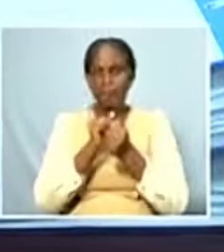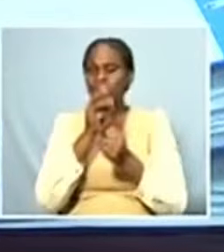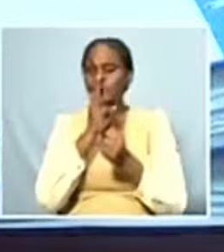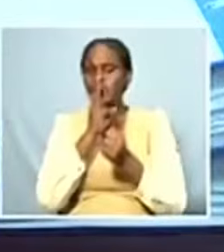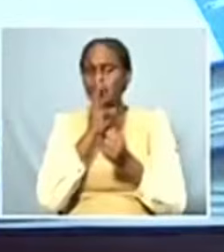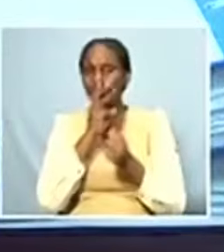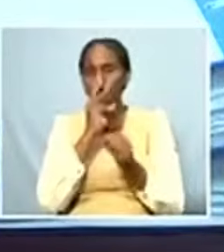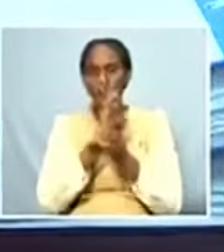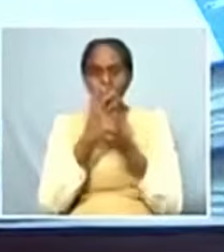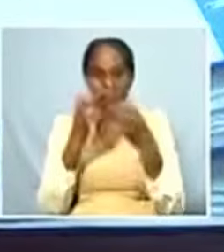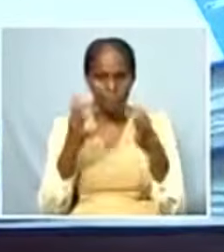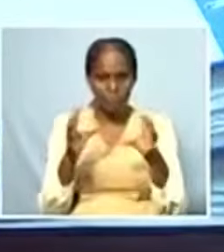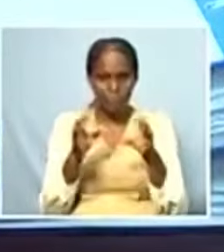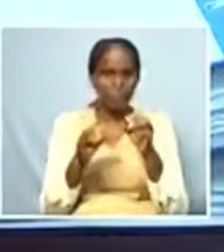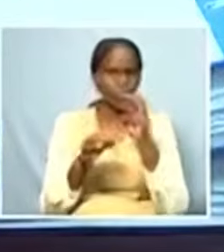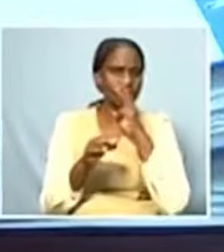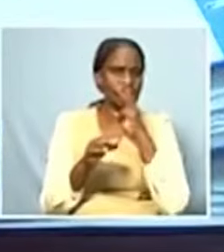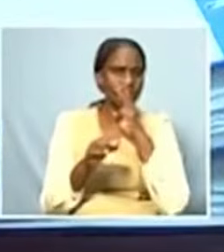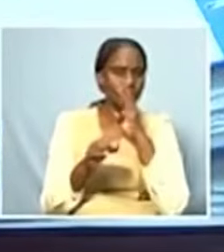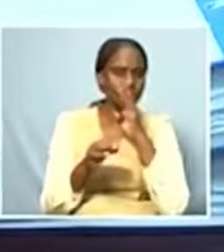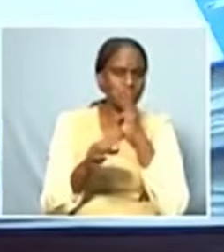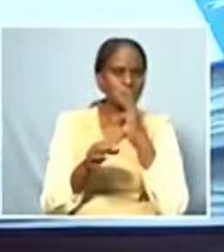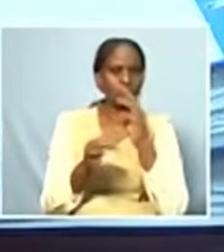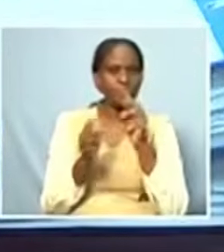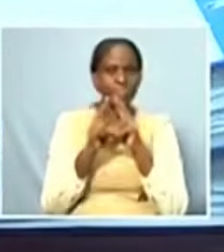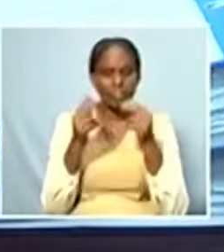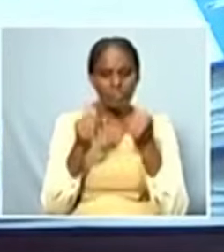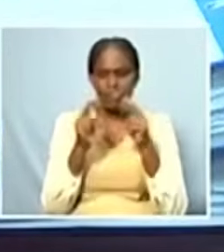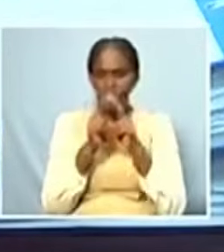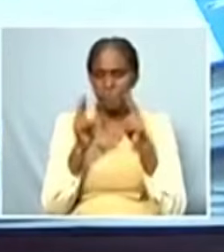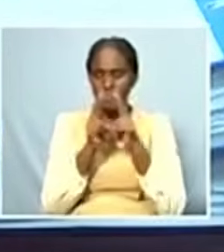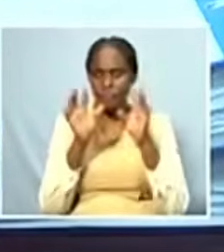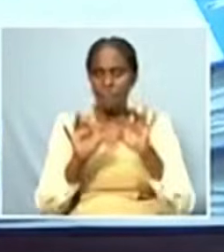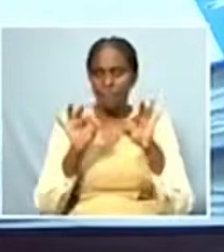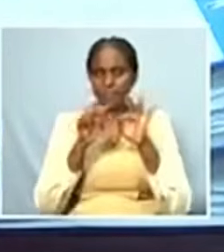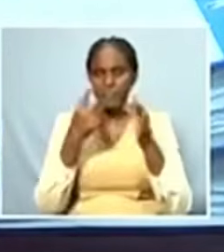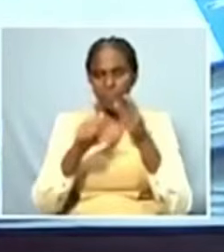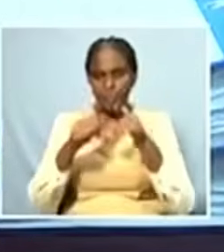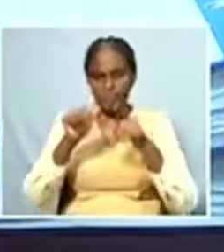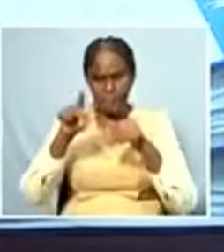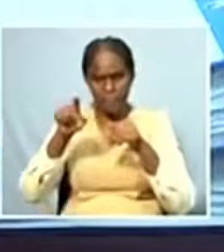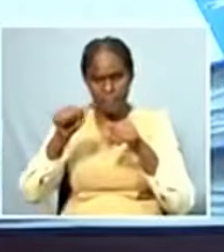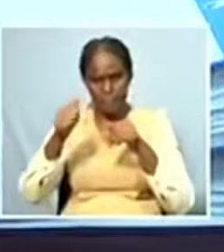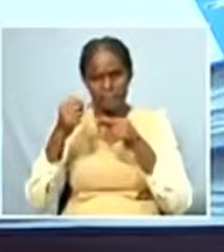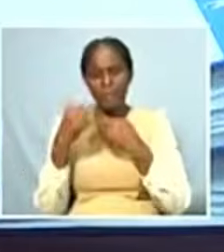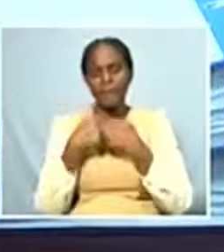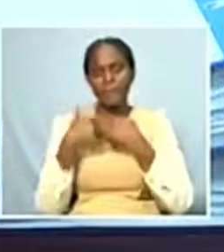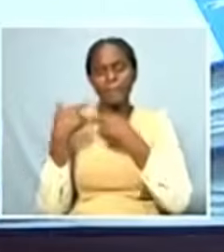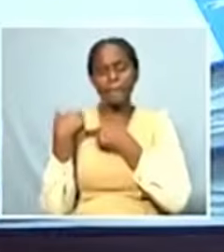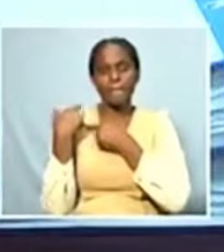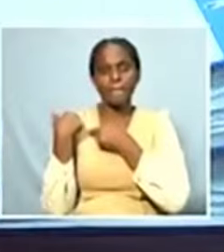in Chinsali, water where, and so it's very, very important that as controlling officer you take charge